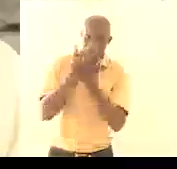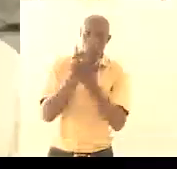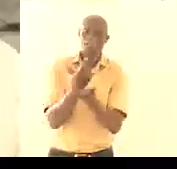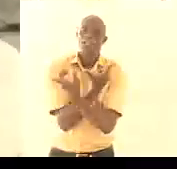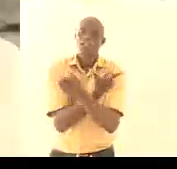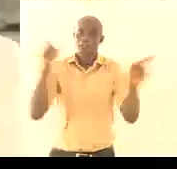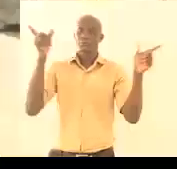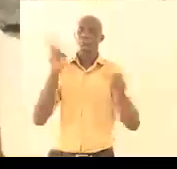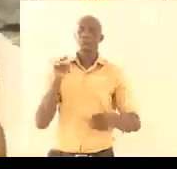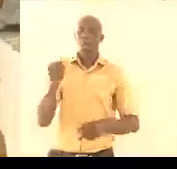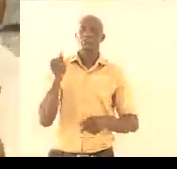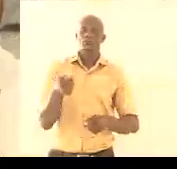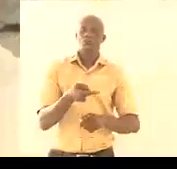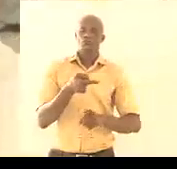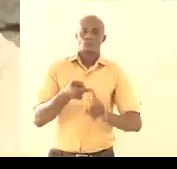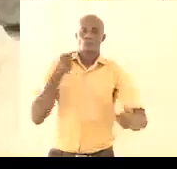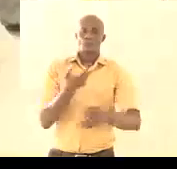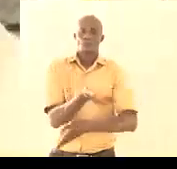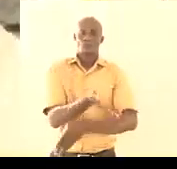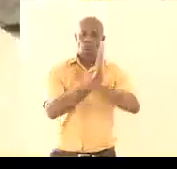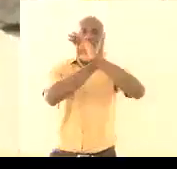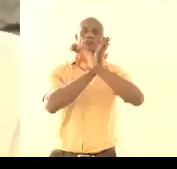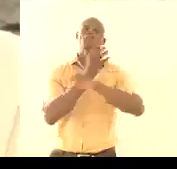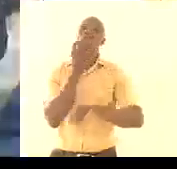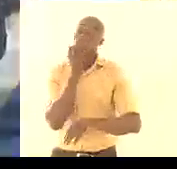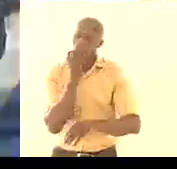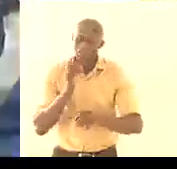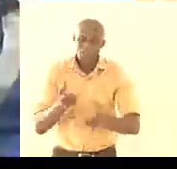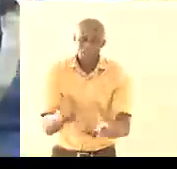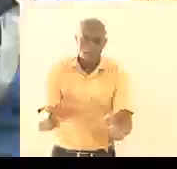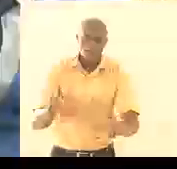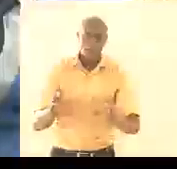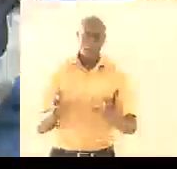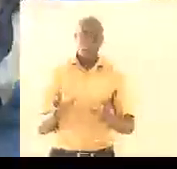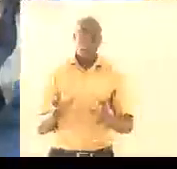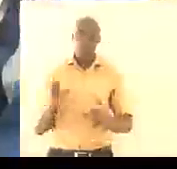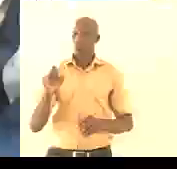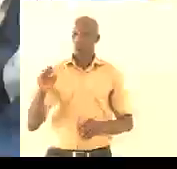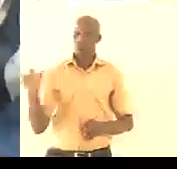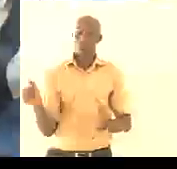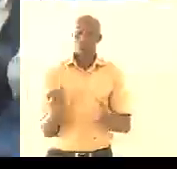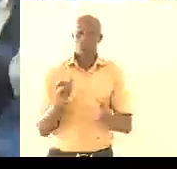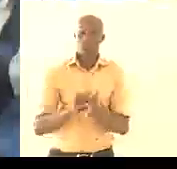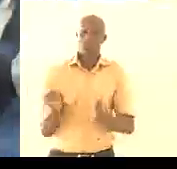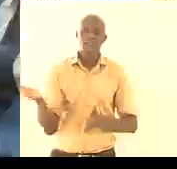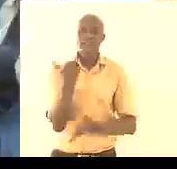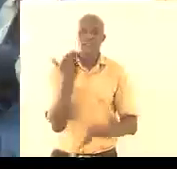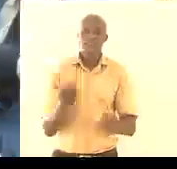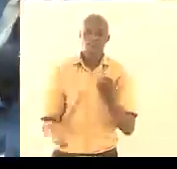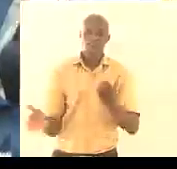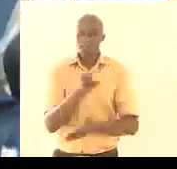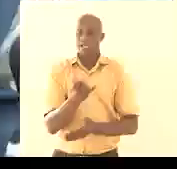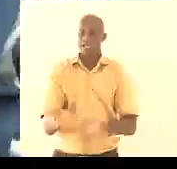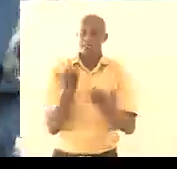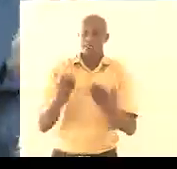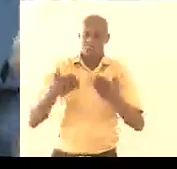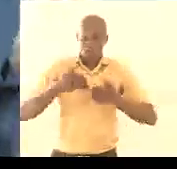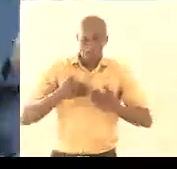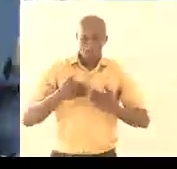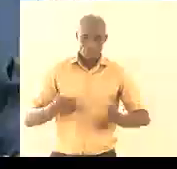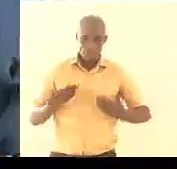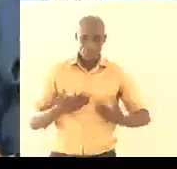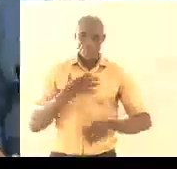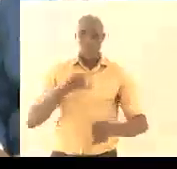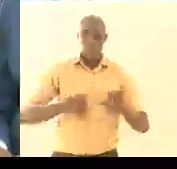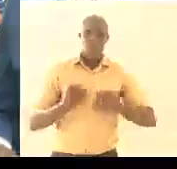liberate themselves from the barricades of selfishness and self-centeredness, so that they may have happiness and joy. Our country